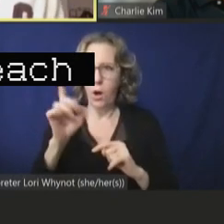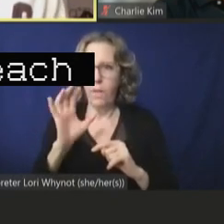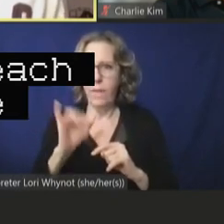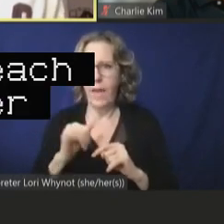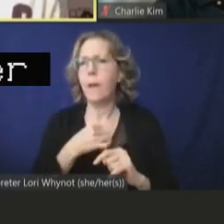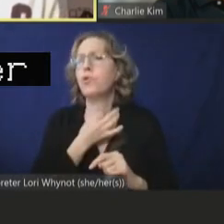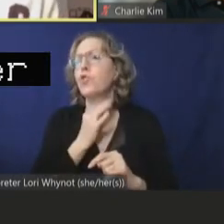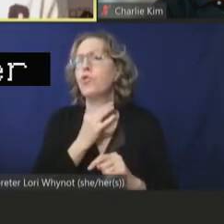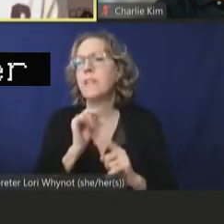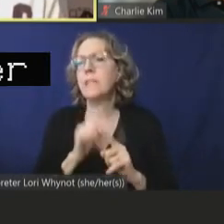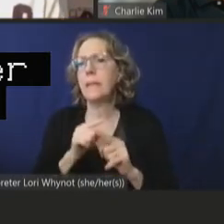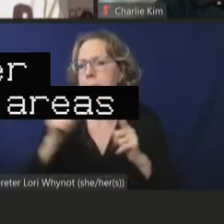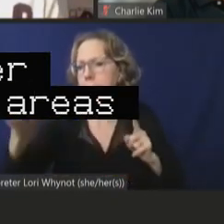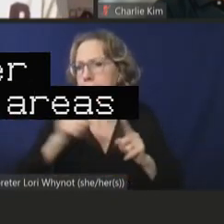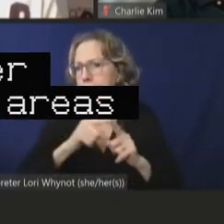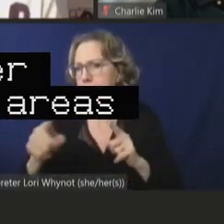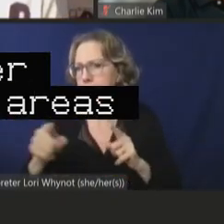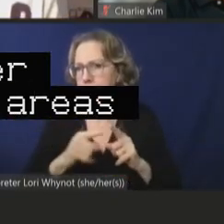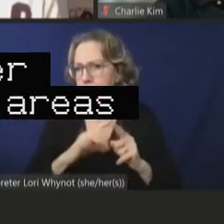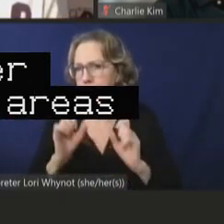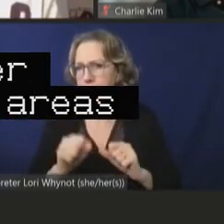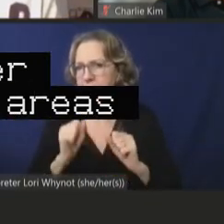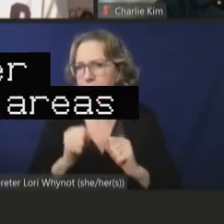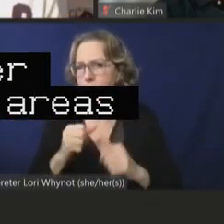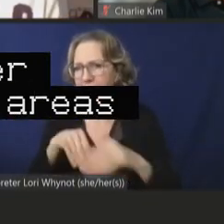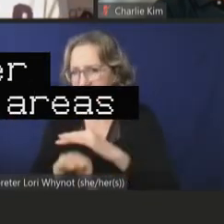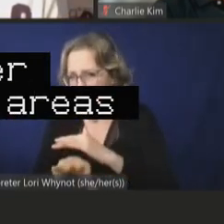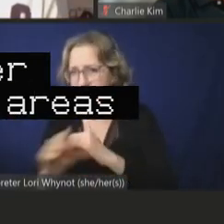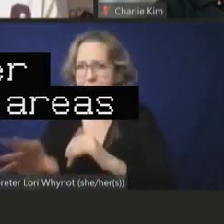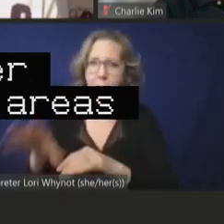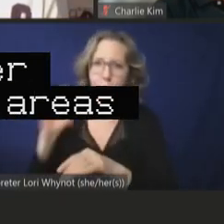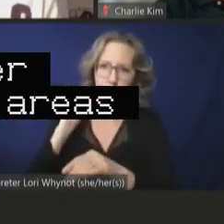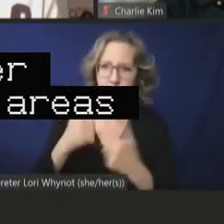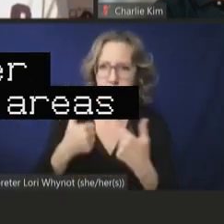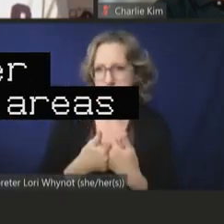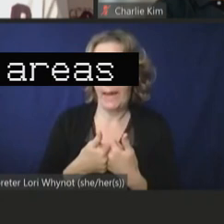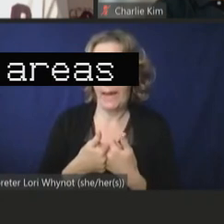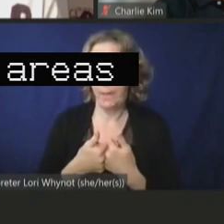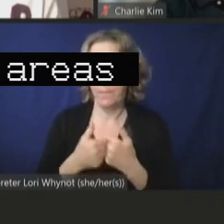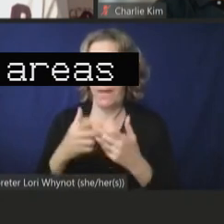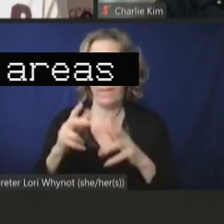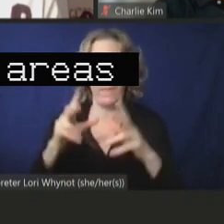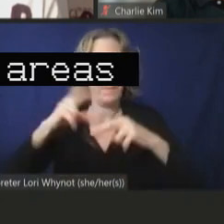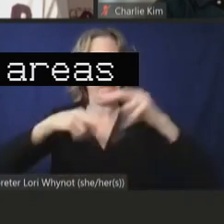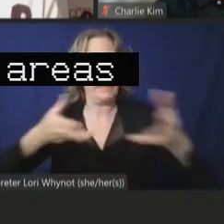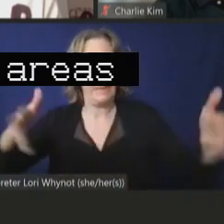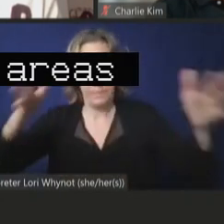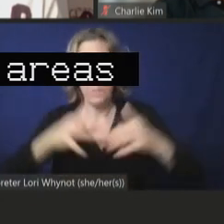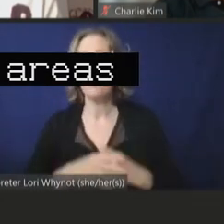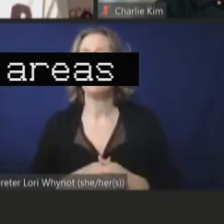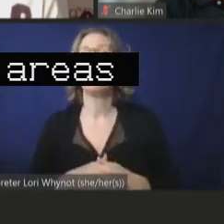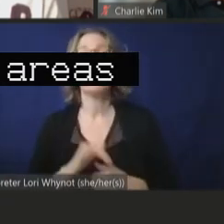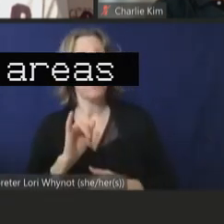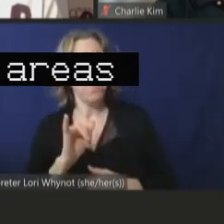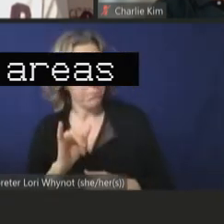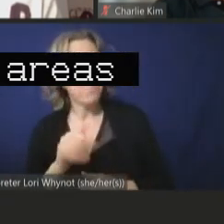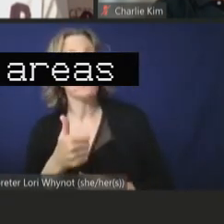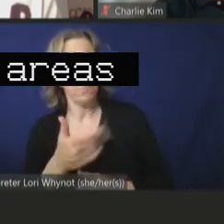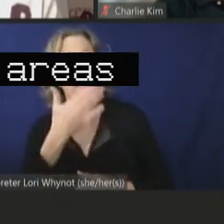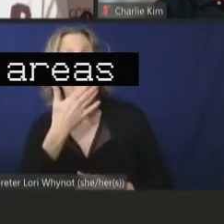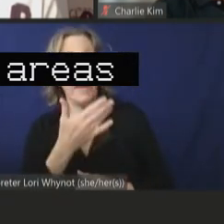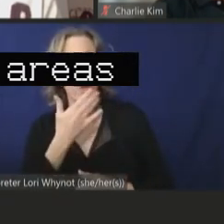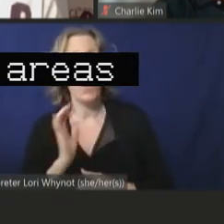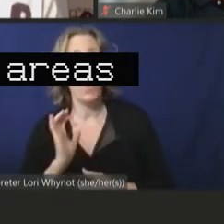you. Sure. So I know our mobility assistance team work closely with